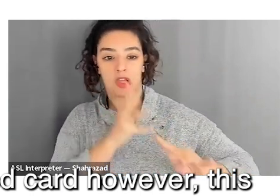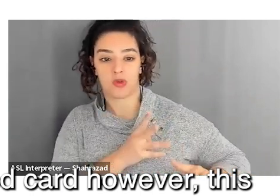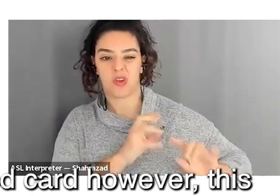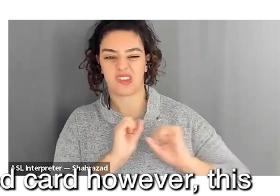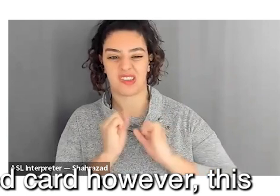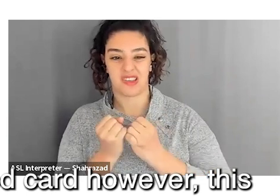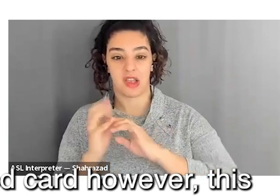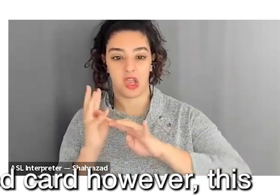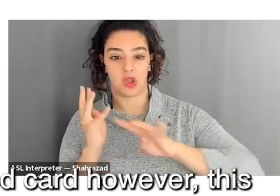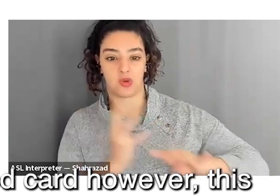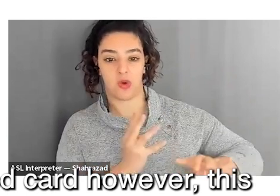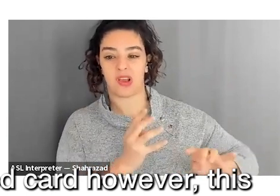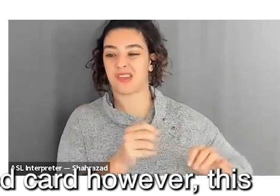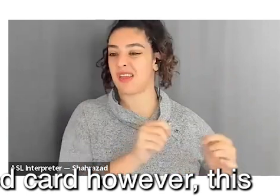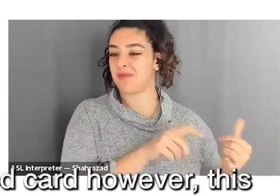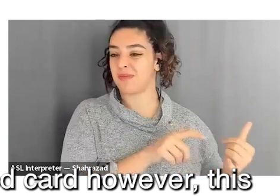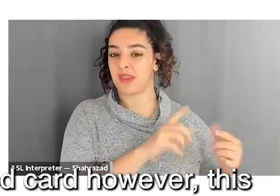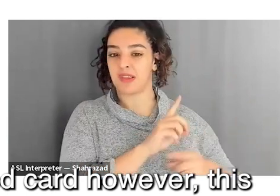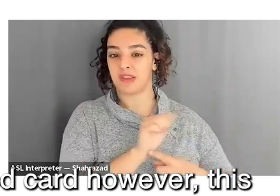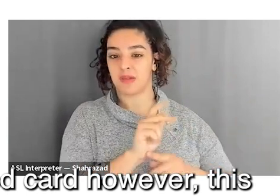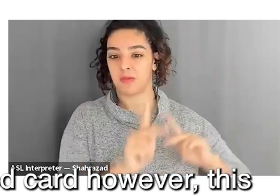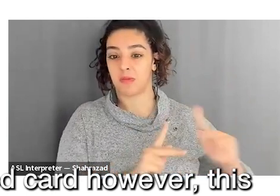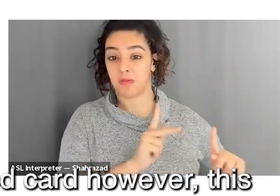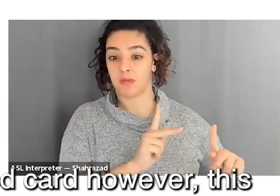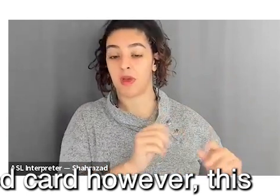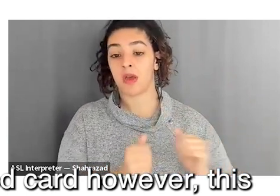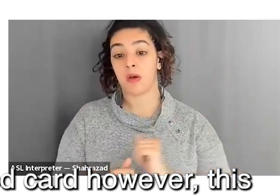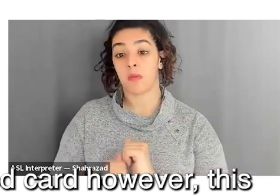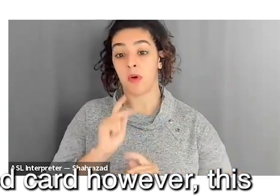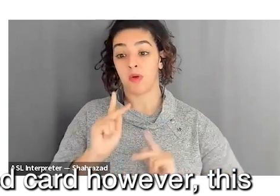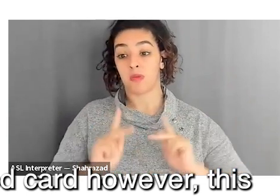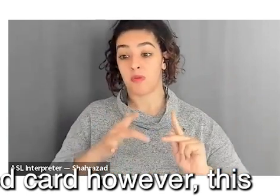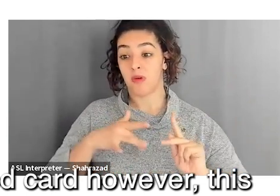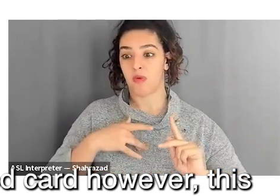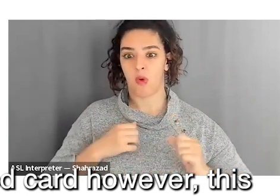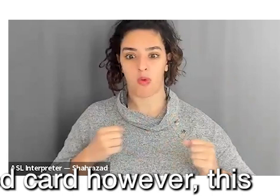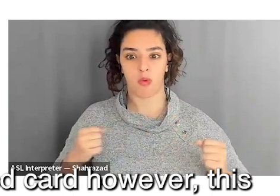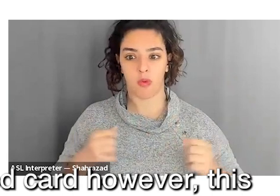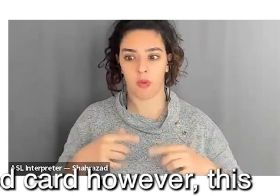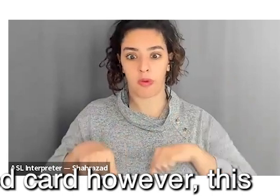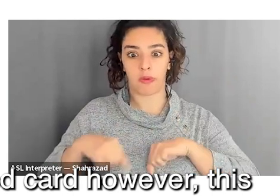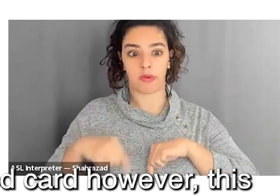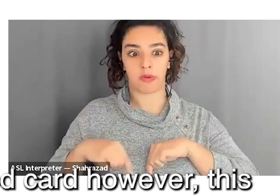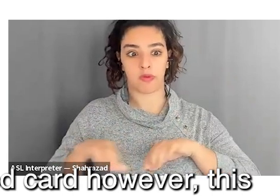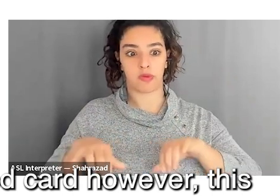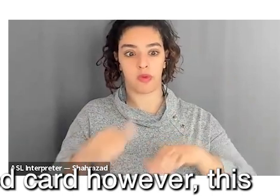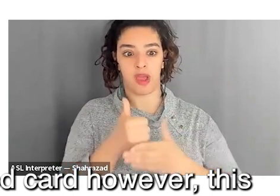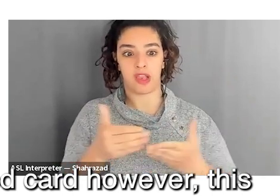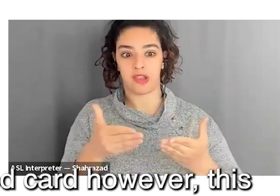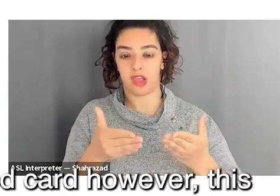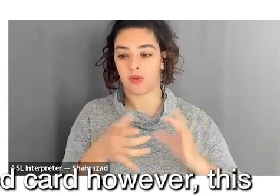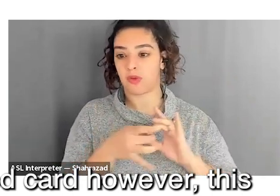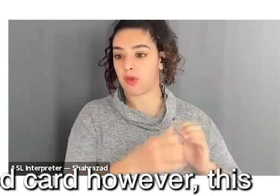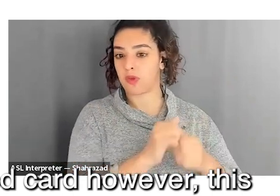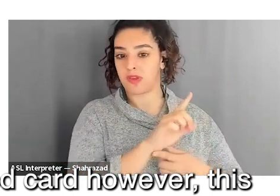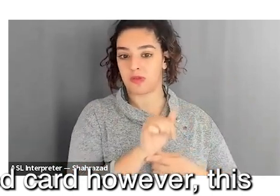every aspect of our lives. And most people are so scared to say or do anything around disability that they don't